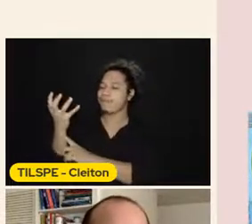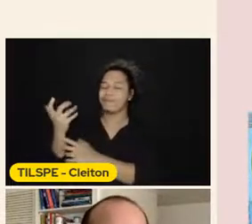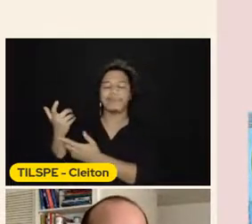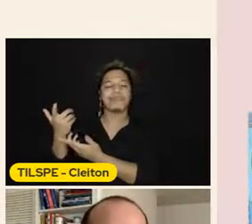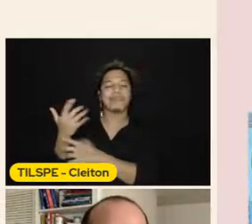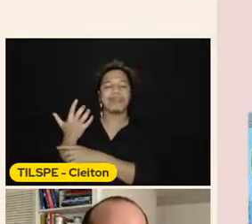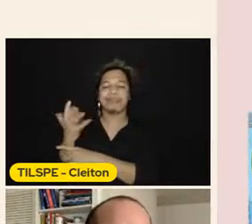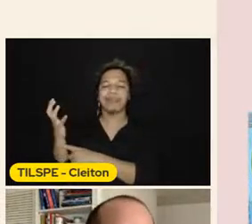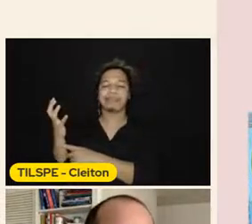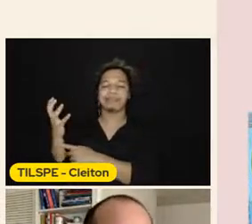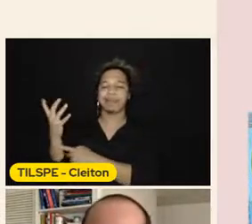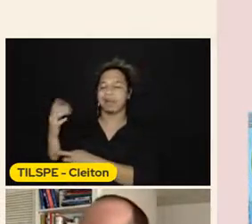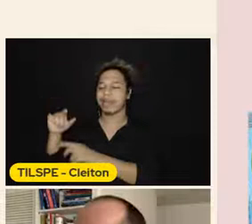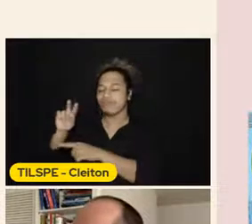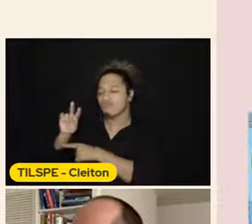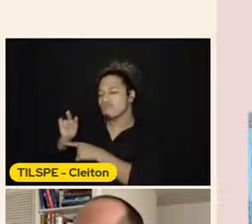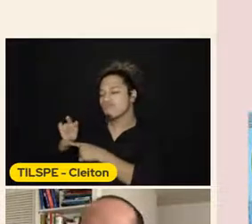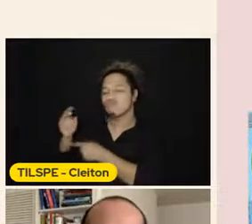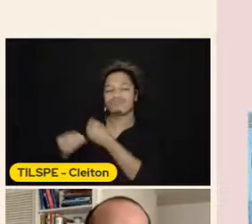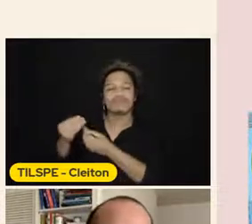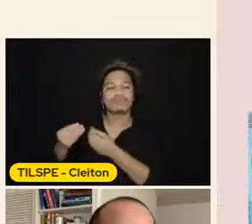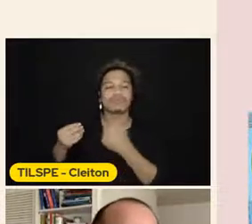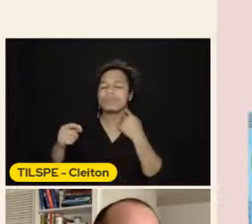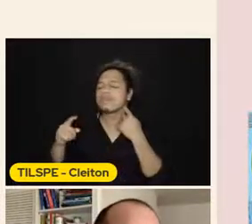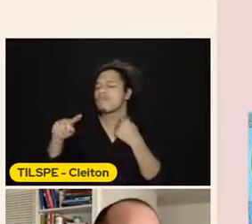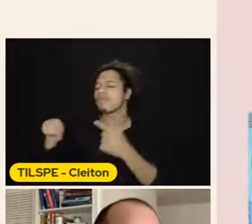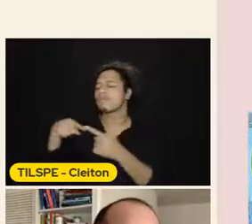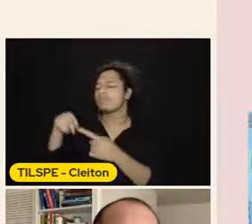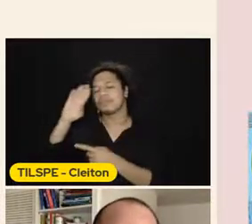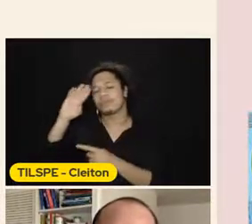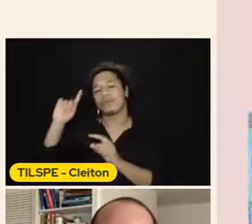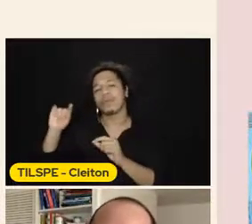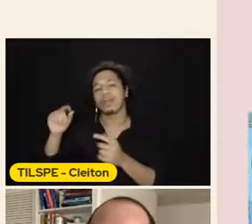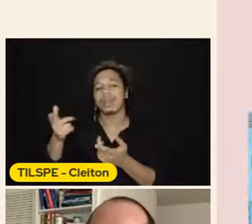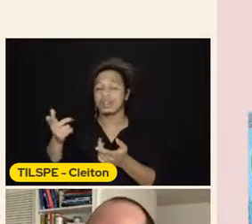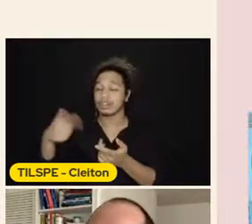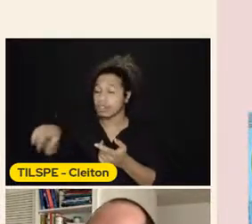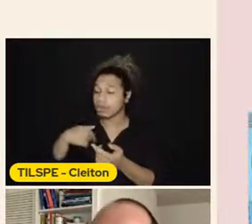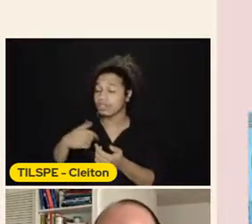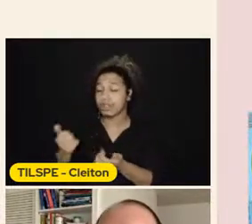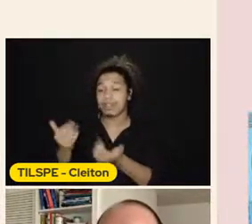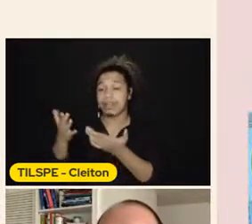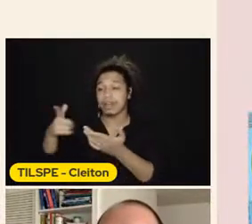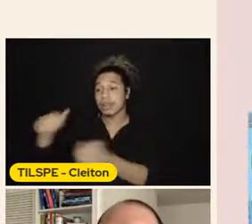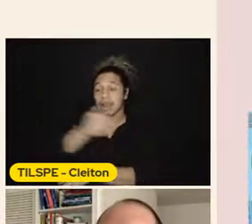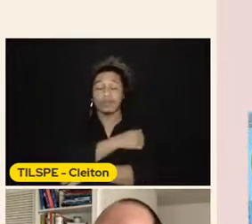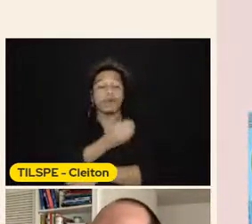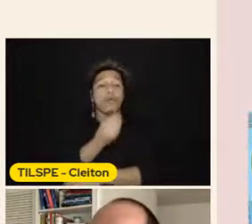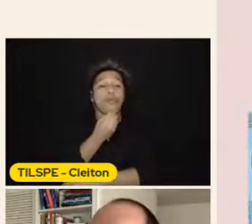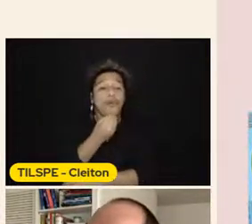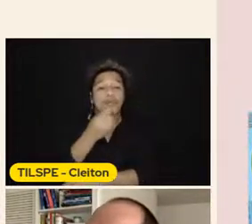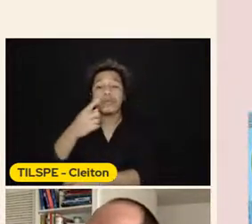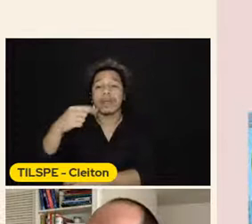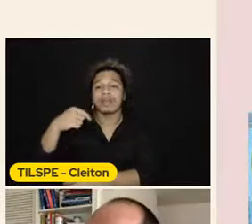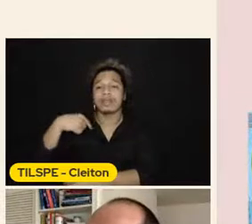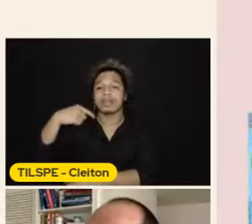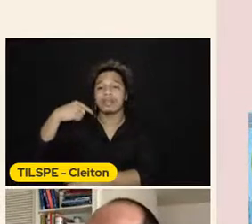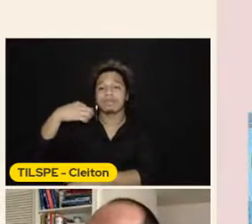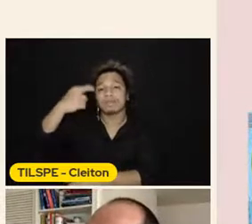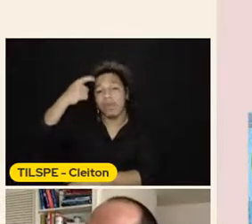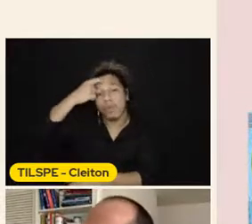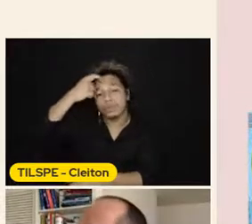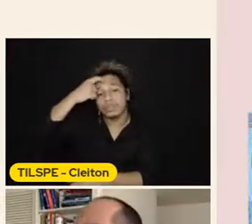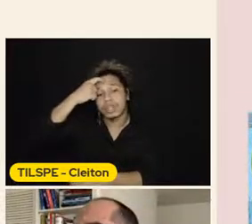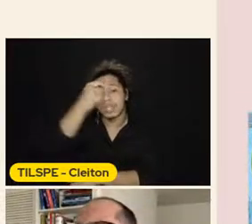this? Where is the action there? And so we are bringing forward environmental awareness. And when students learn in a science